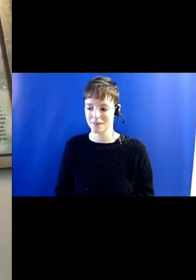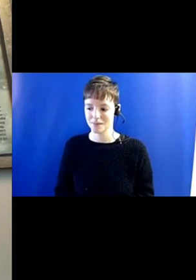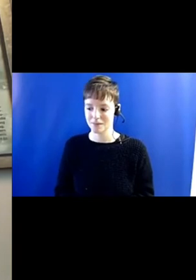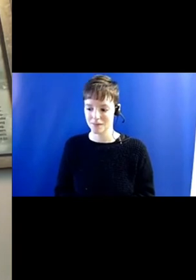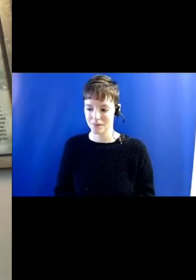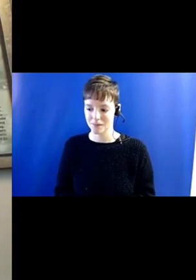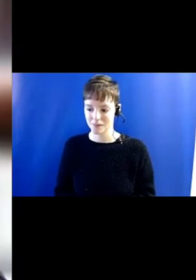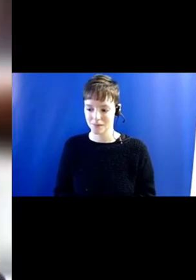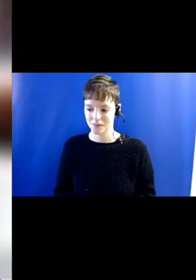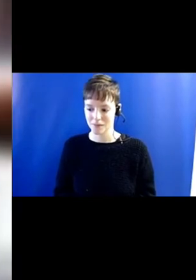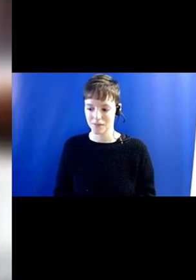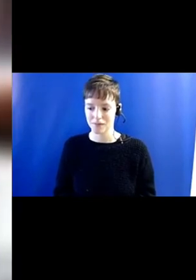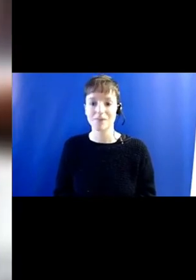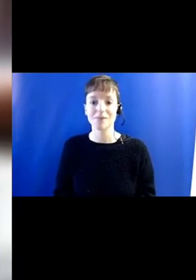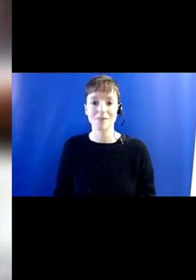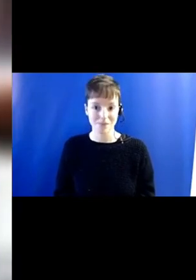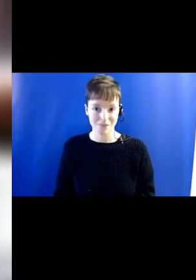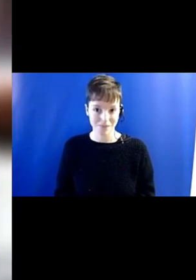Thanks, David.